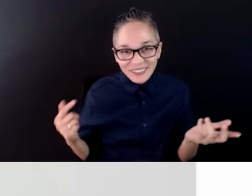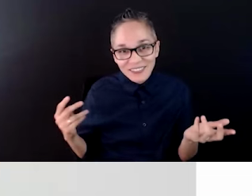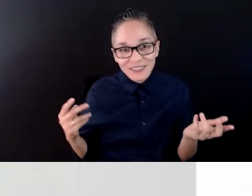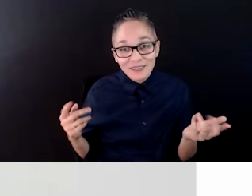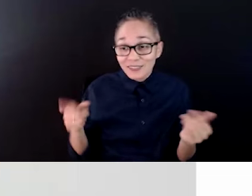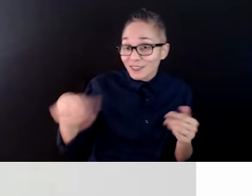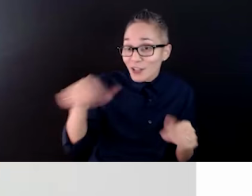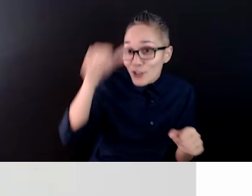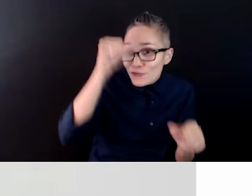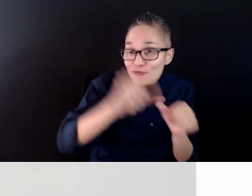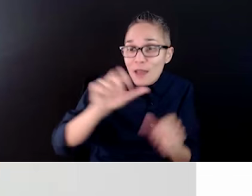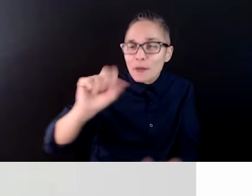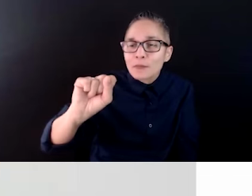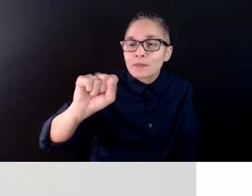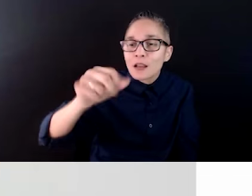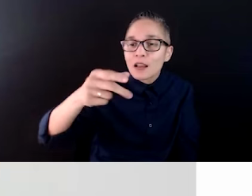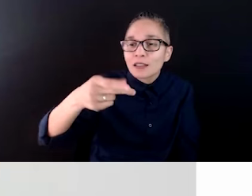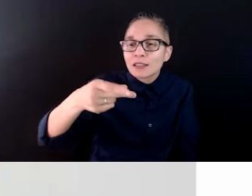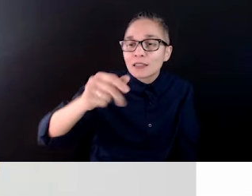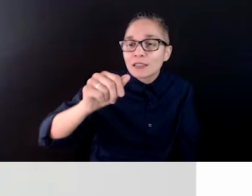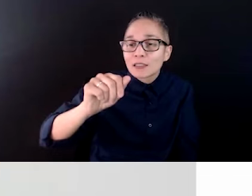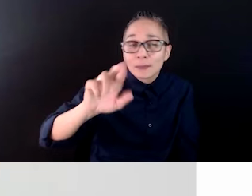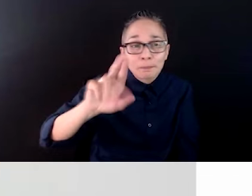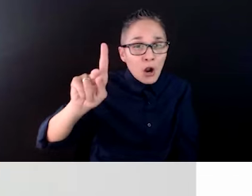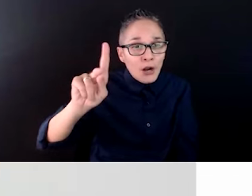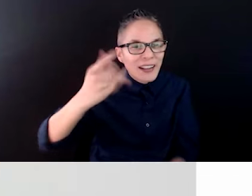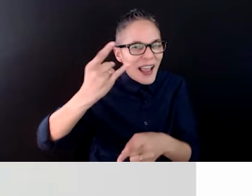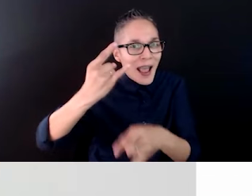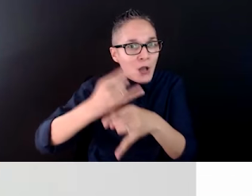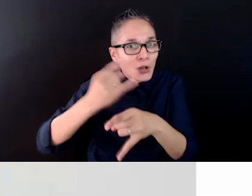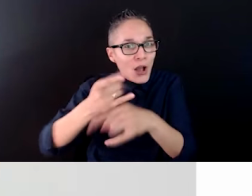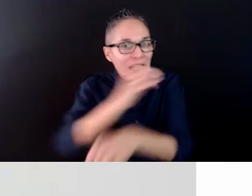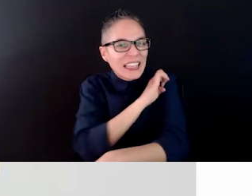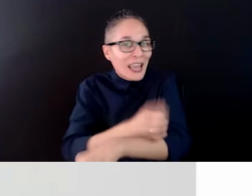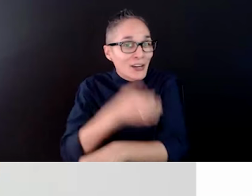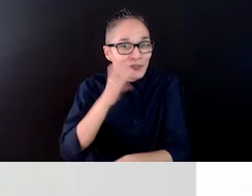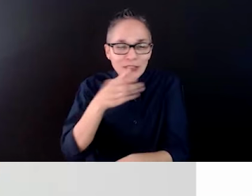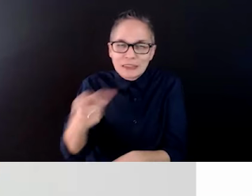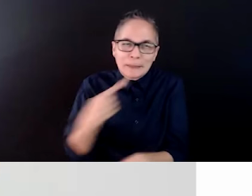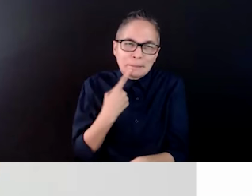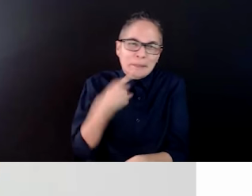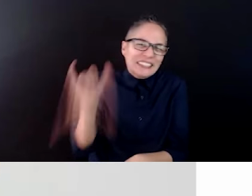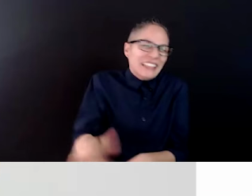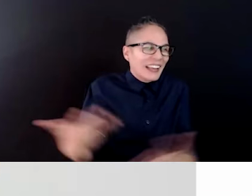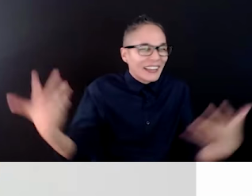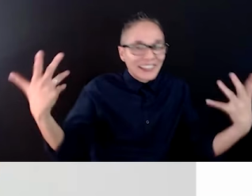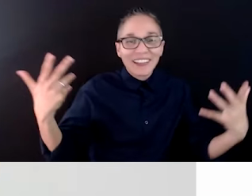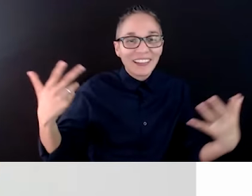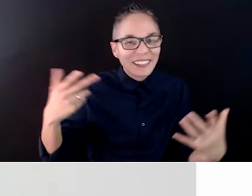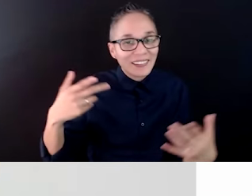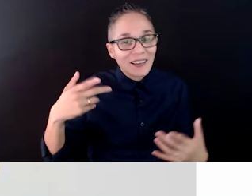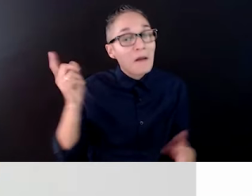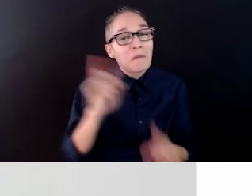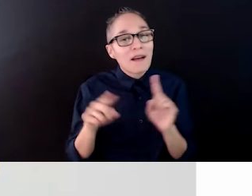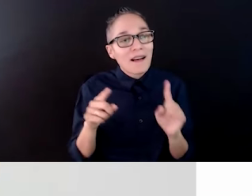guys remember Sparks alcoholic energy drinks? Those were the jam. So anyway, sorry. So this is a little slang thing,